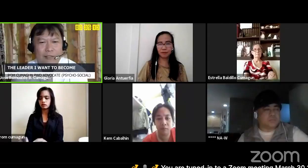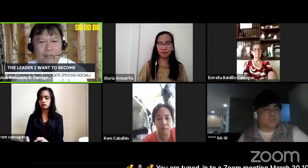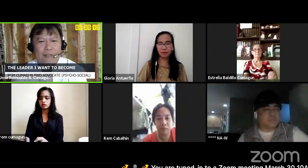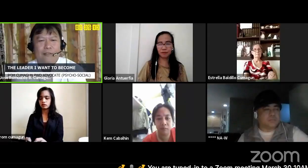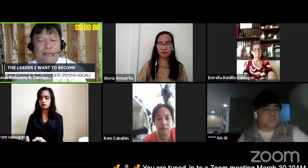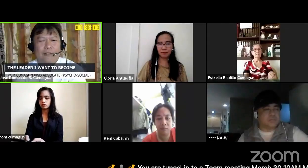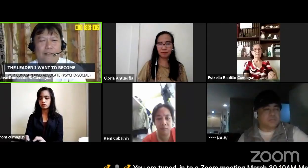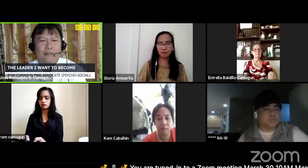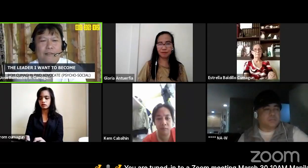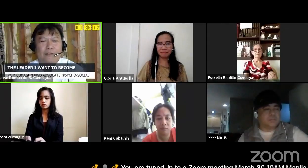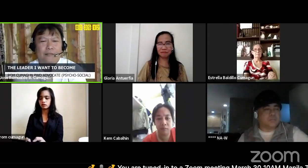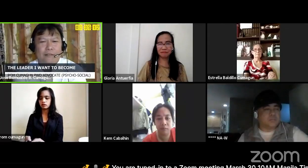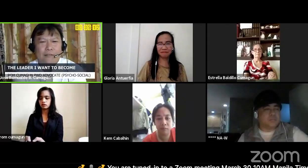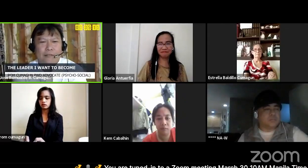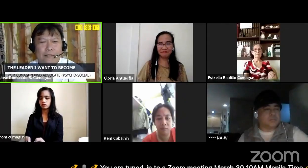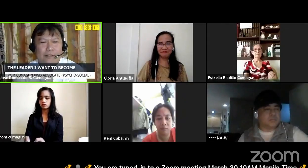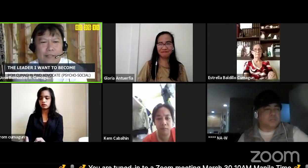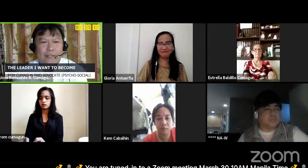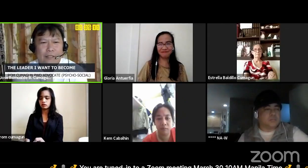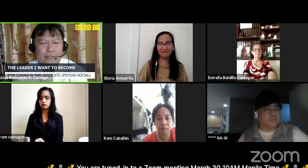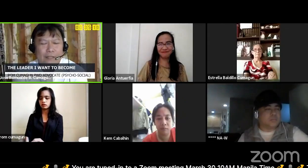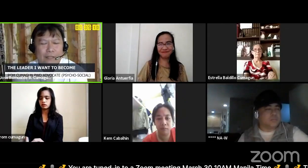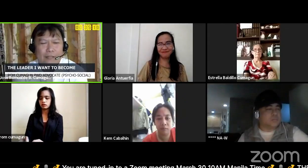only once